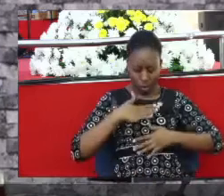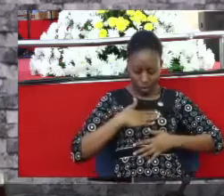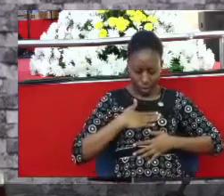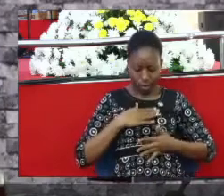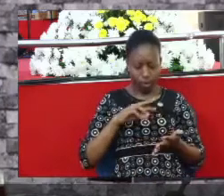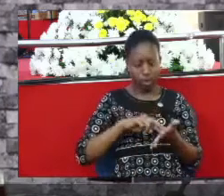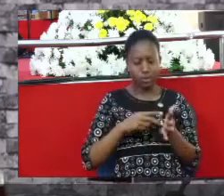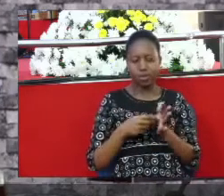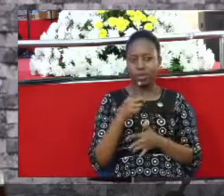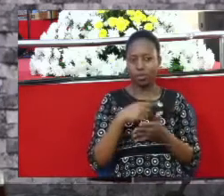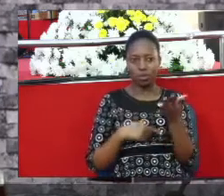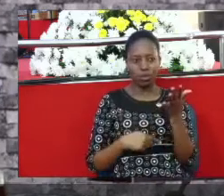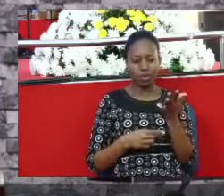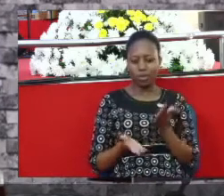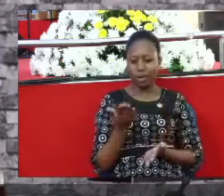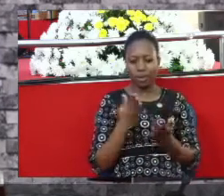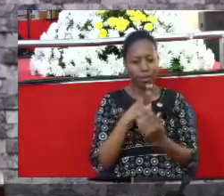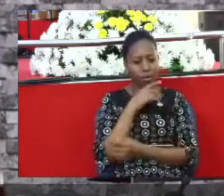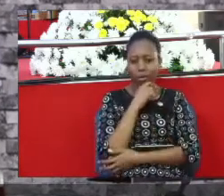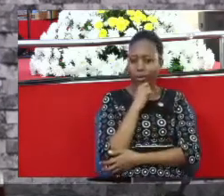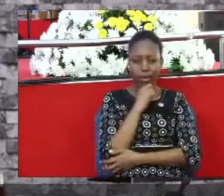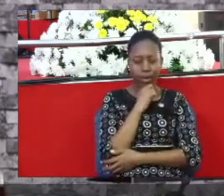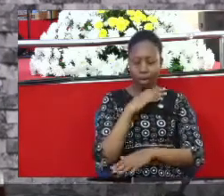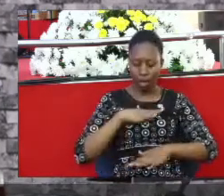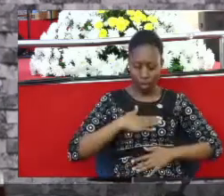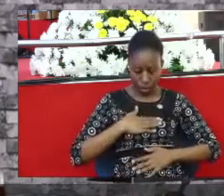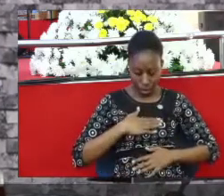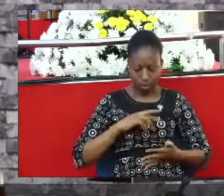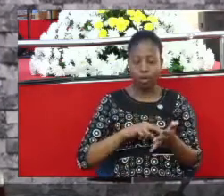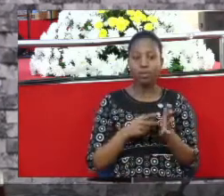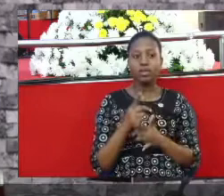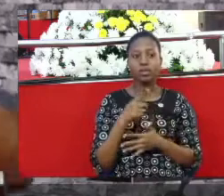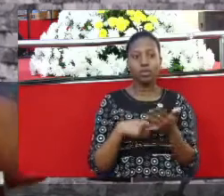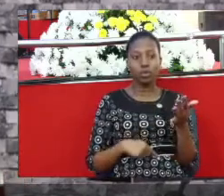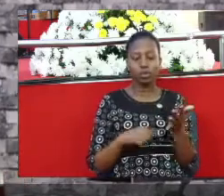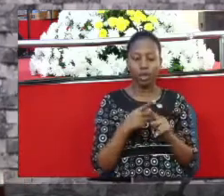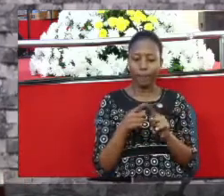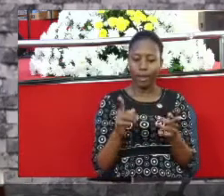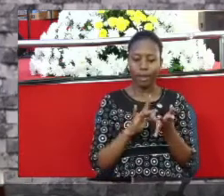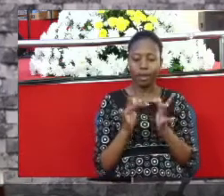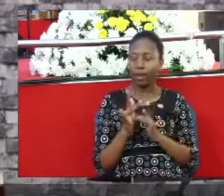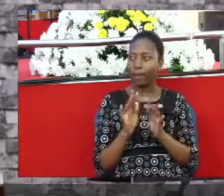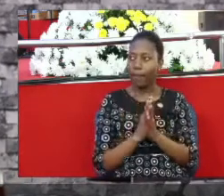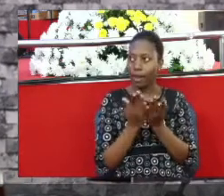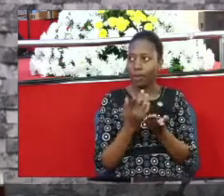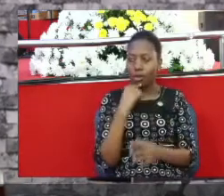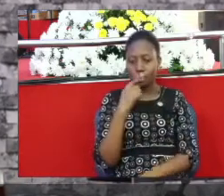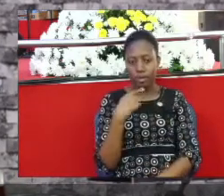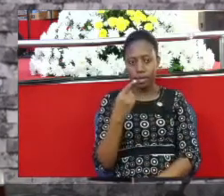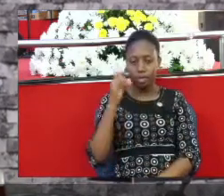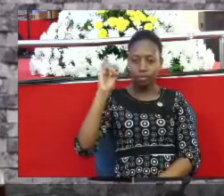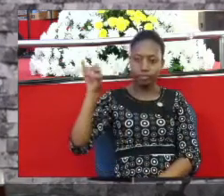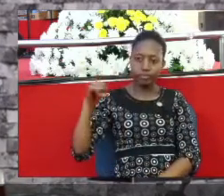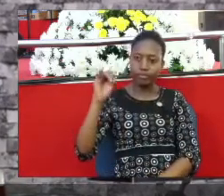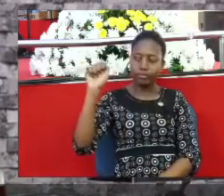you wonder what not to be honorable is all about. But the Bible says Jabez was more honorable. I think it is because of his